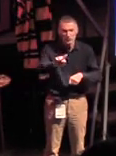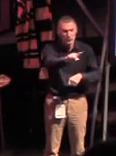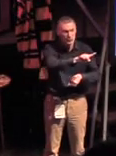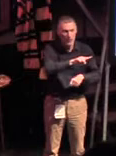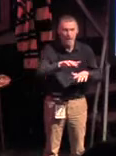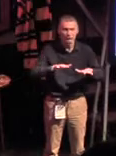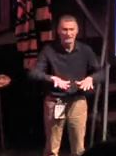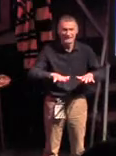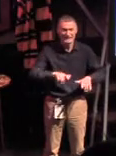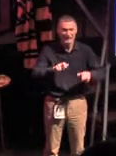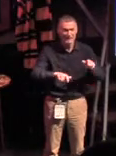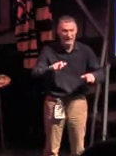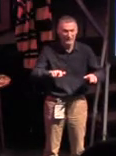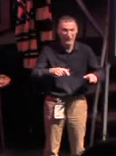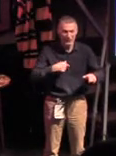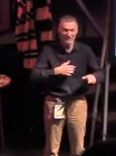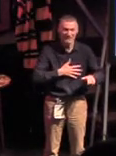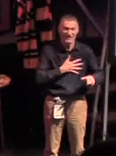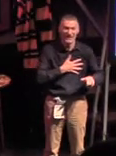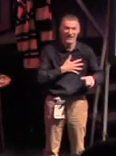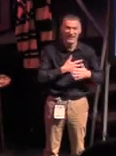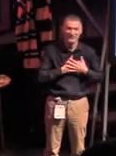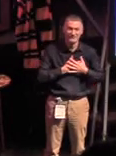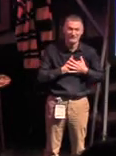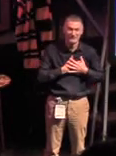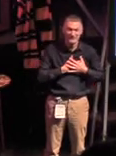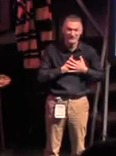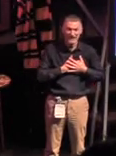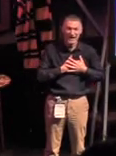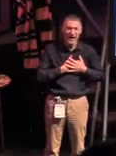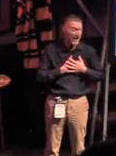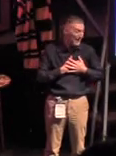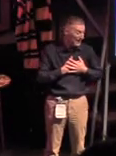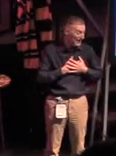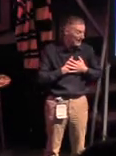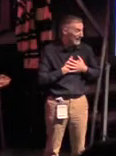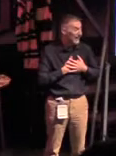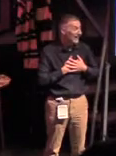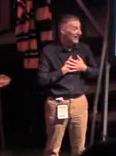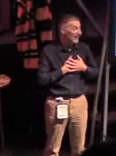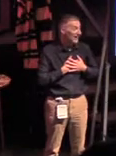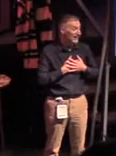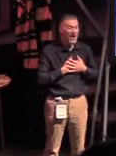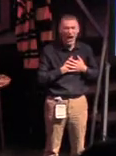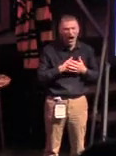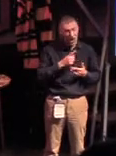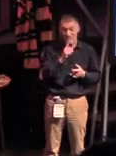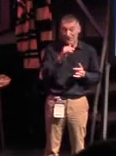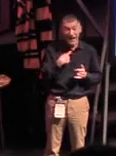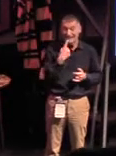And we feel it with you. And I could say, all is gonna go